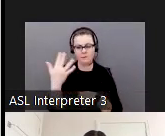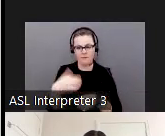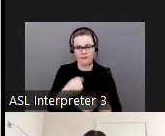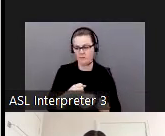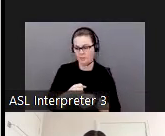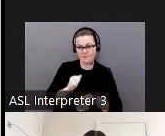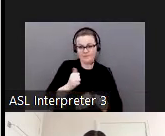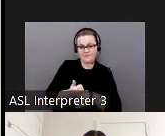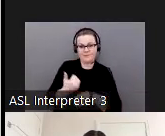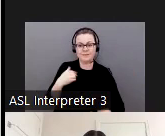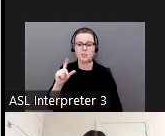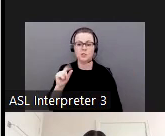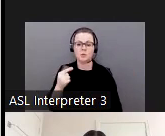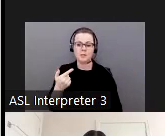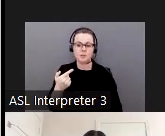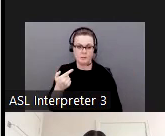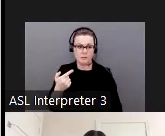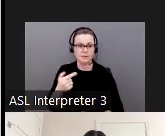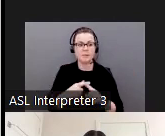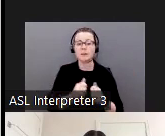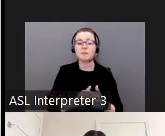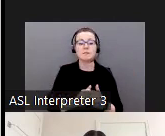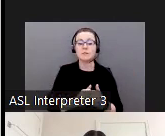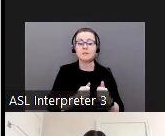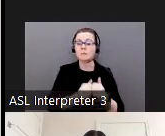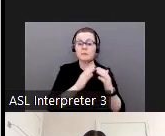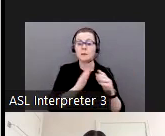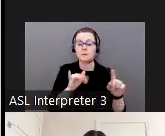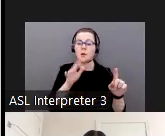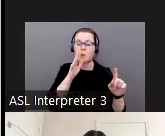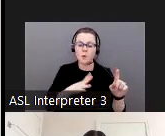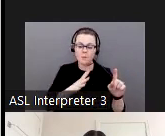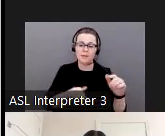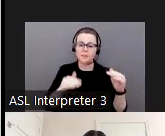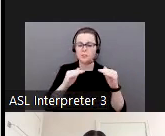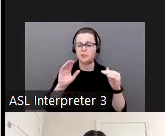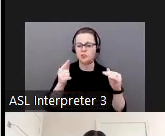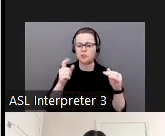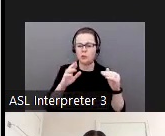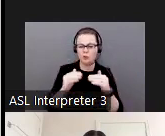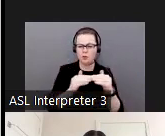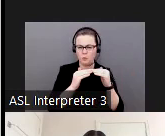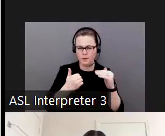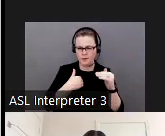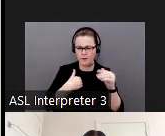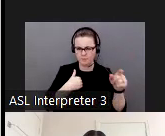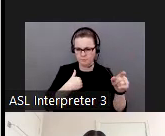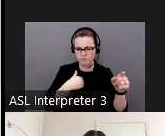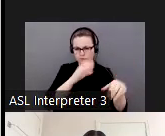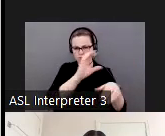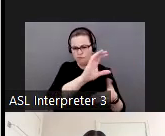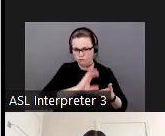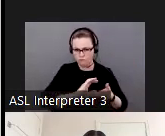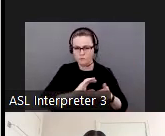by Women and Gender Equality Canada. It is the main goal is